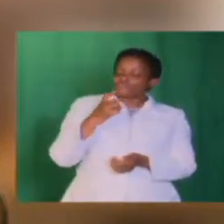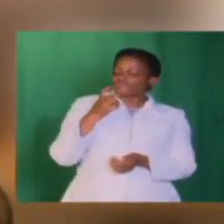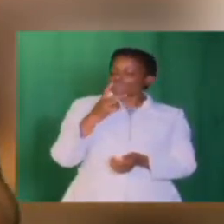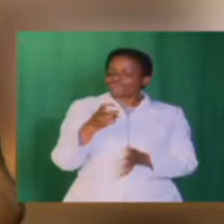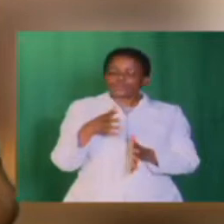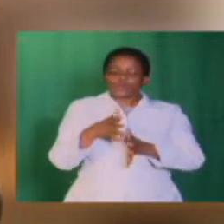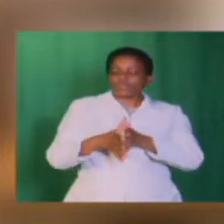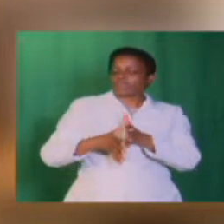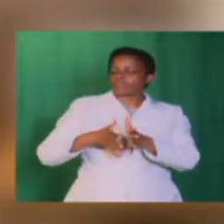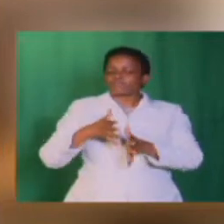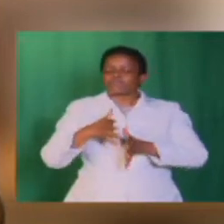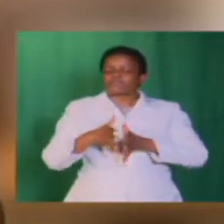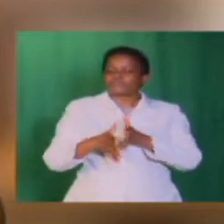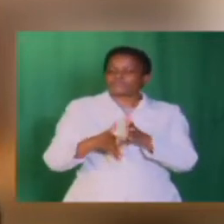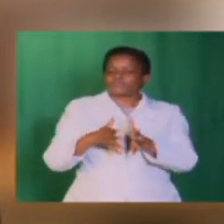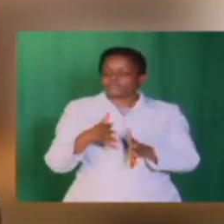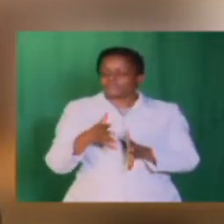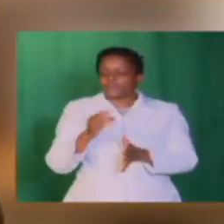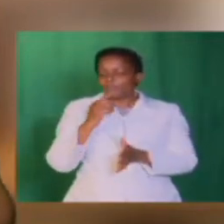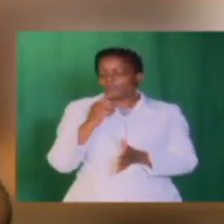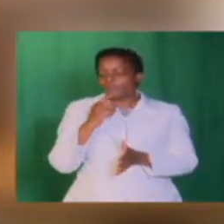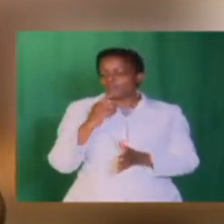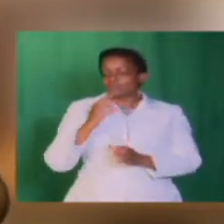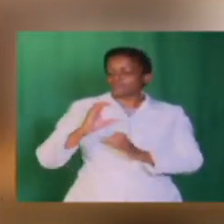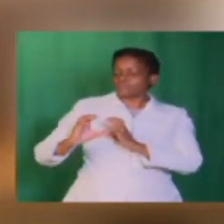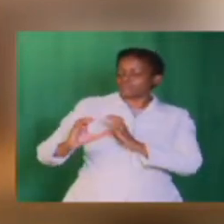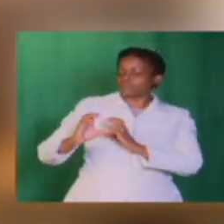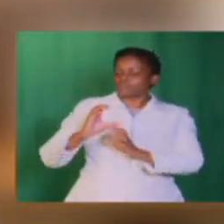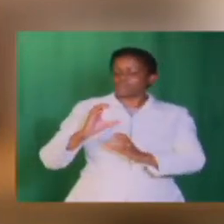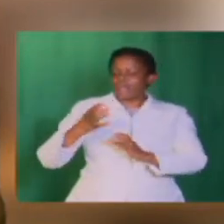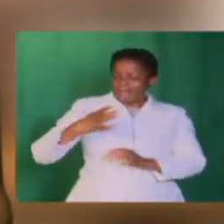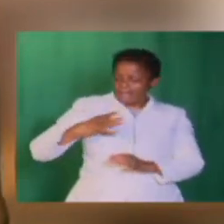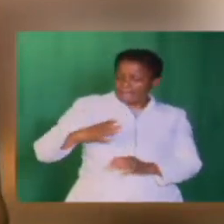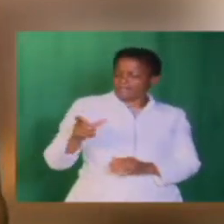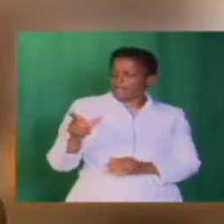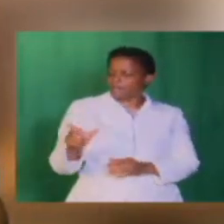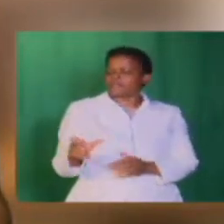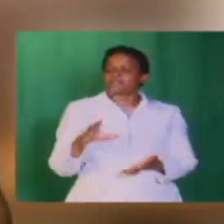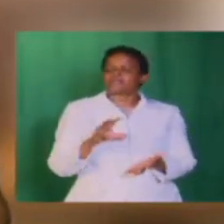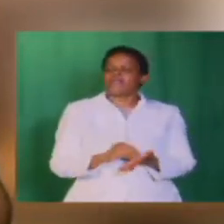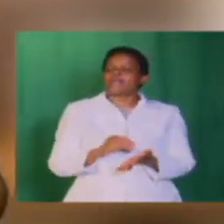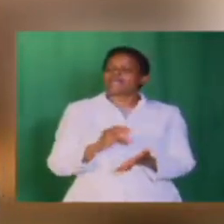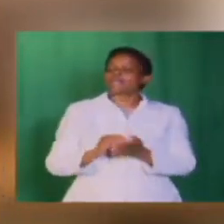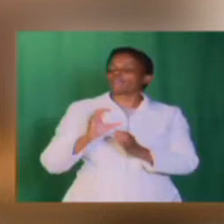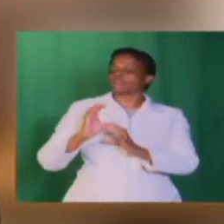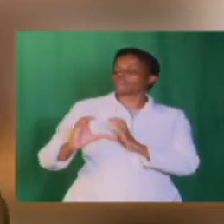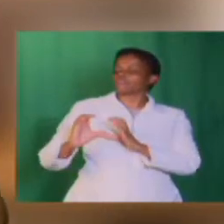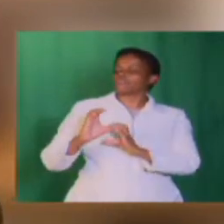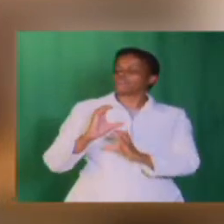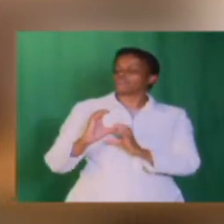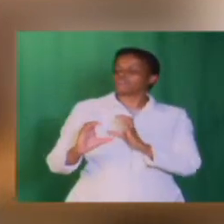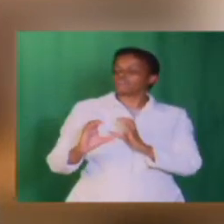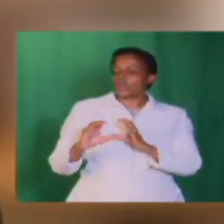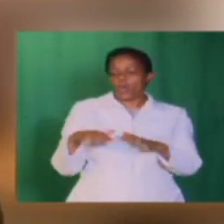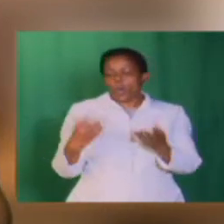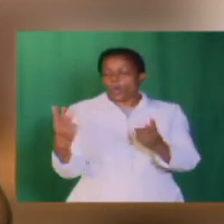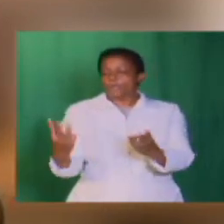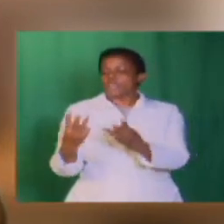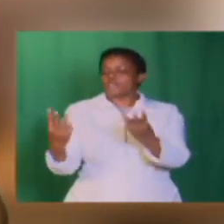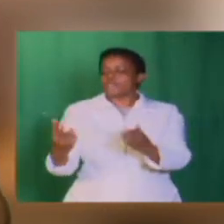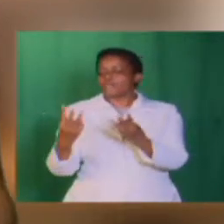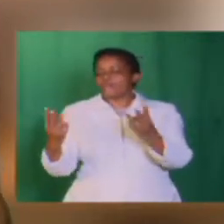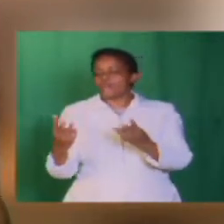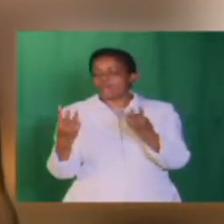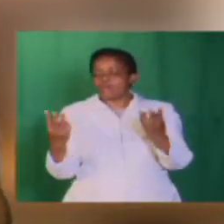we are actually in a conversation. That is, there is someone that we are speaking to. It can be an audience that you see. It can